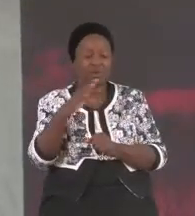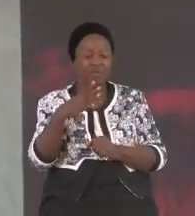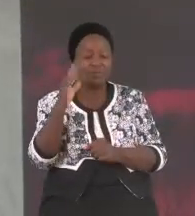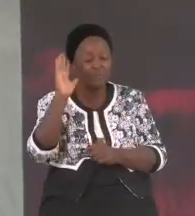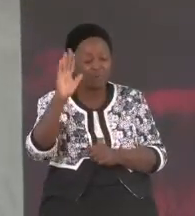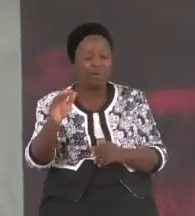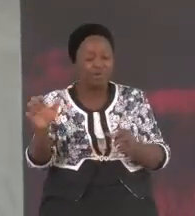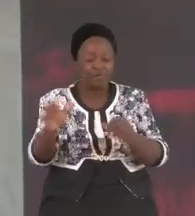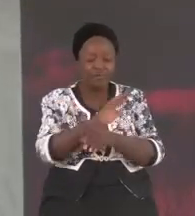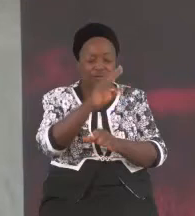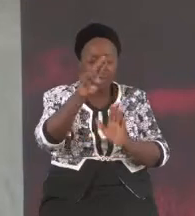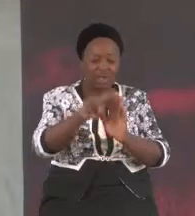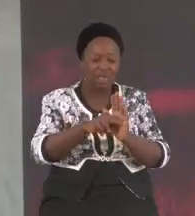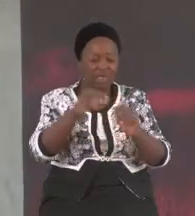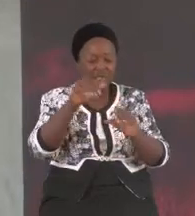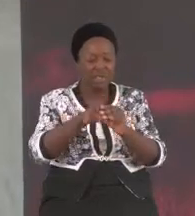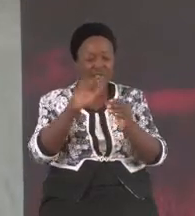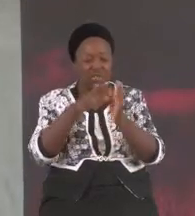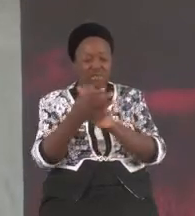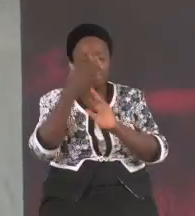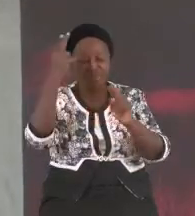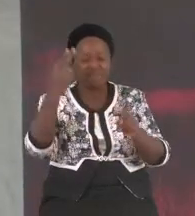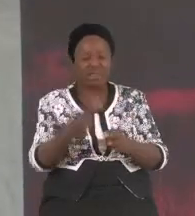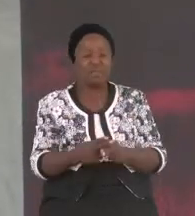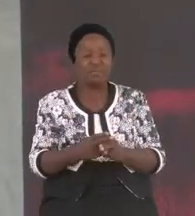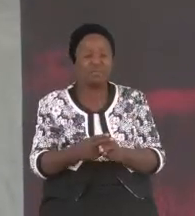in Jesus' name.